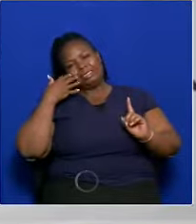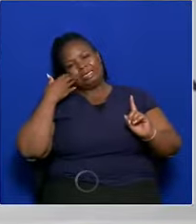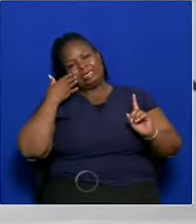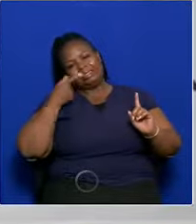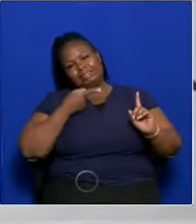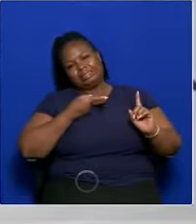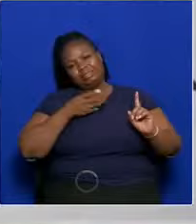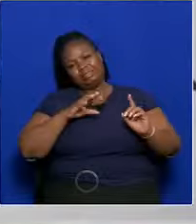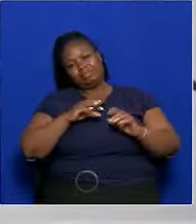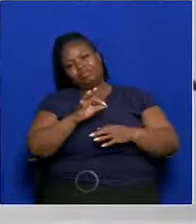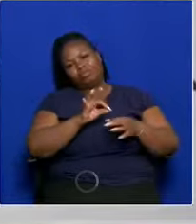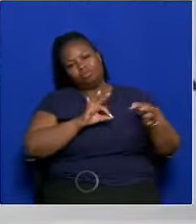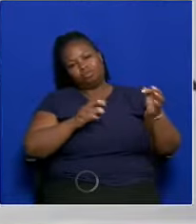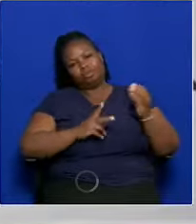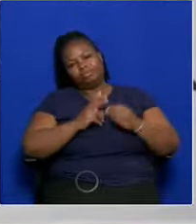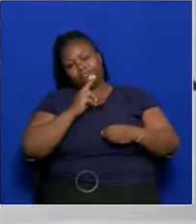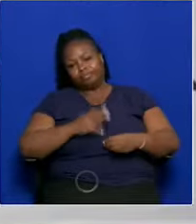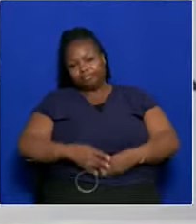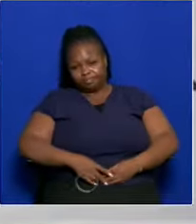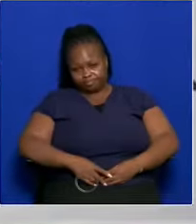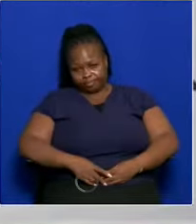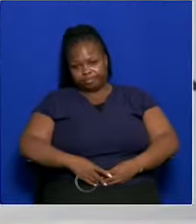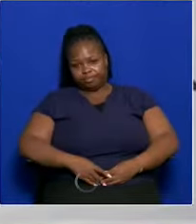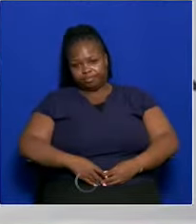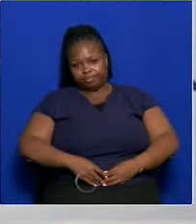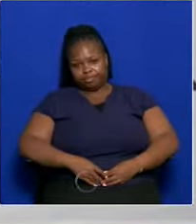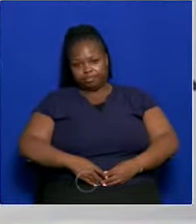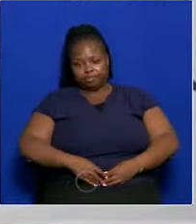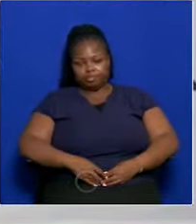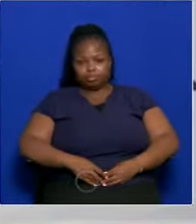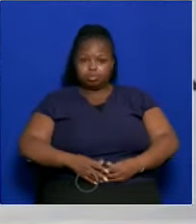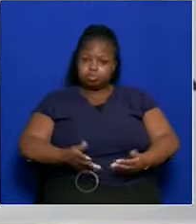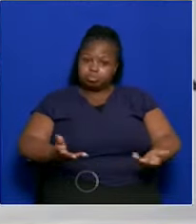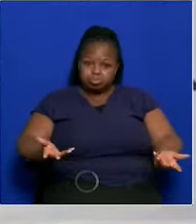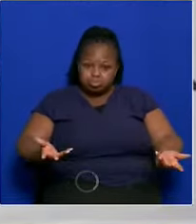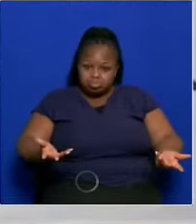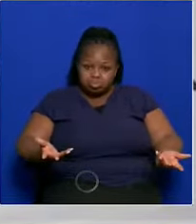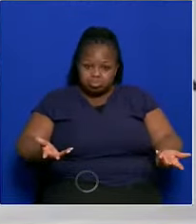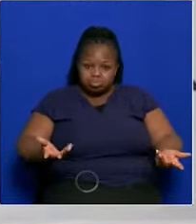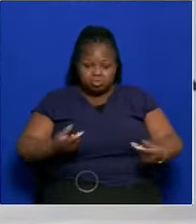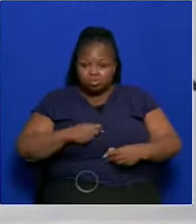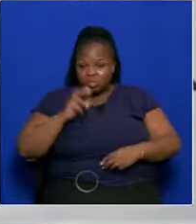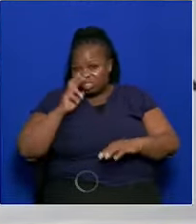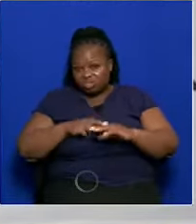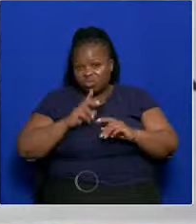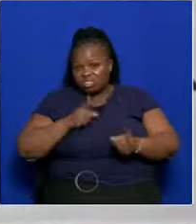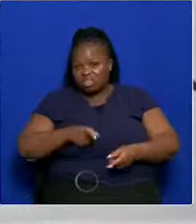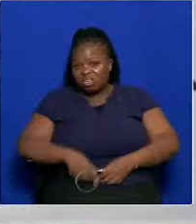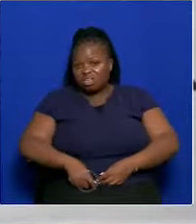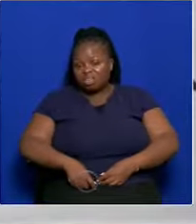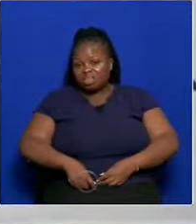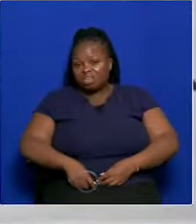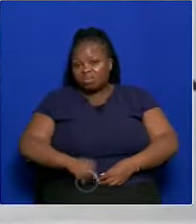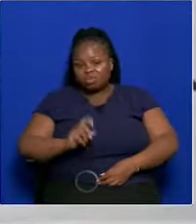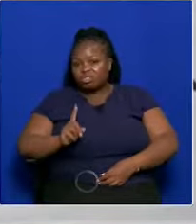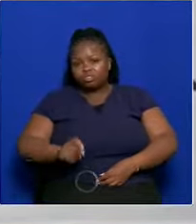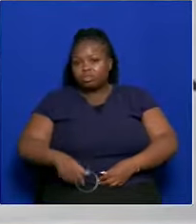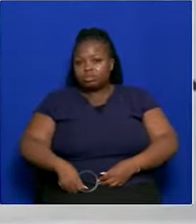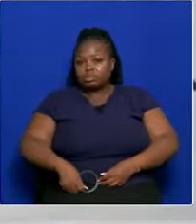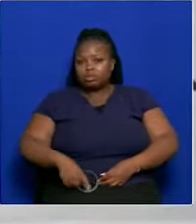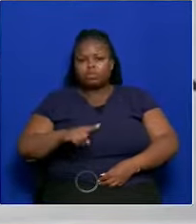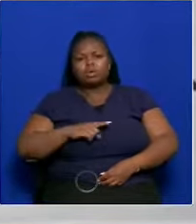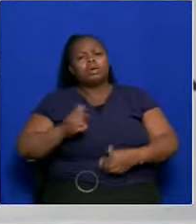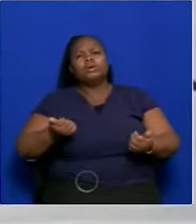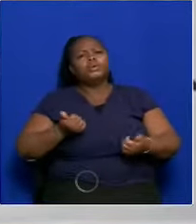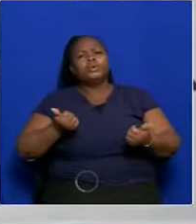was terminated. So is there any need for me to answer questions, if ever? Already